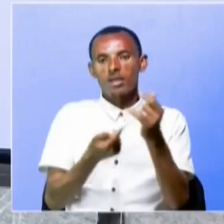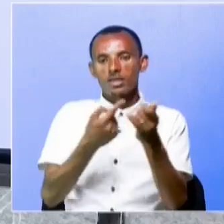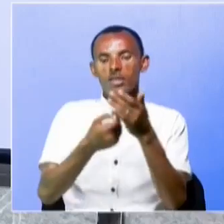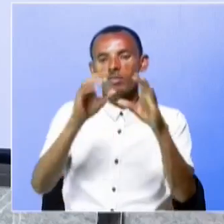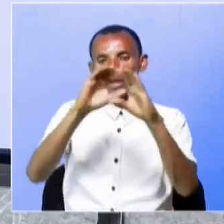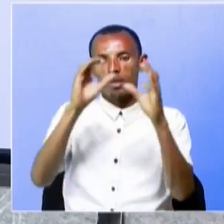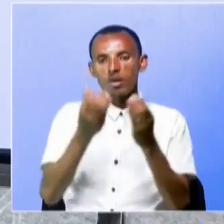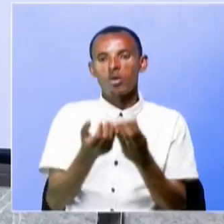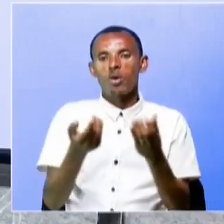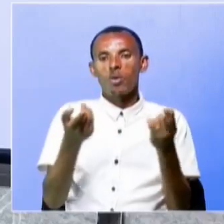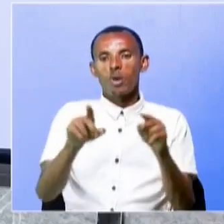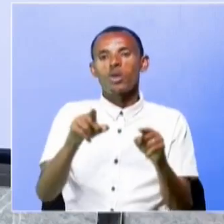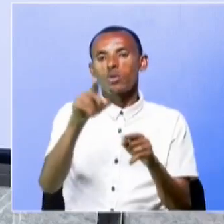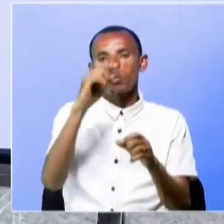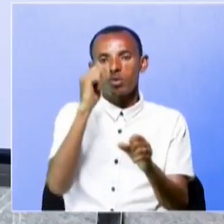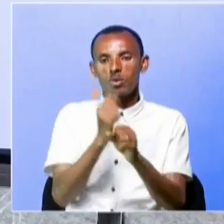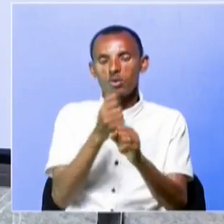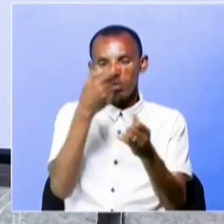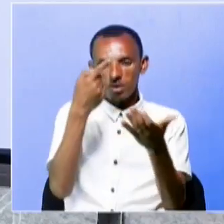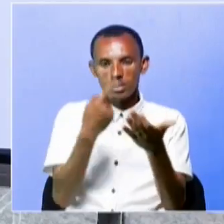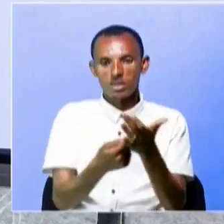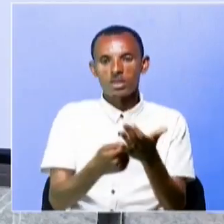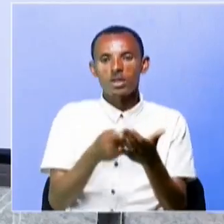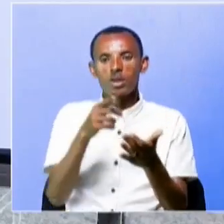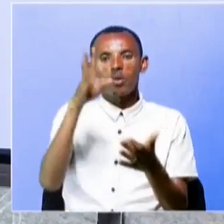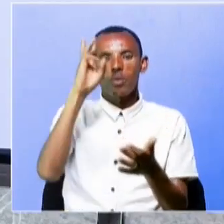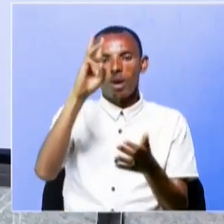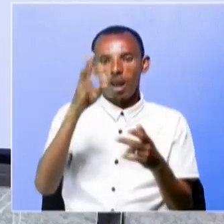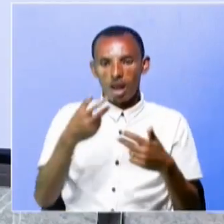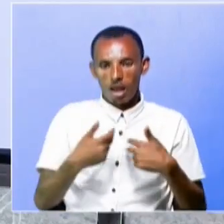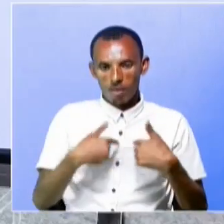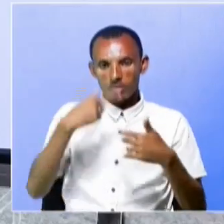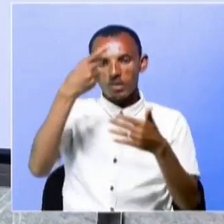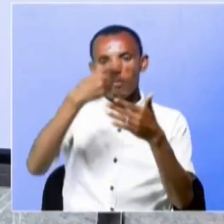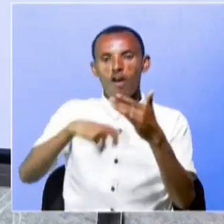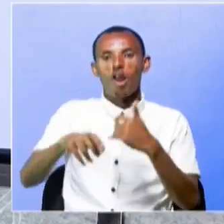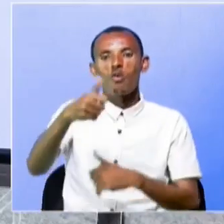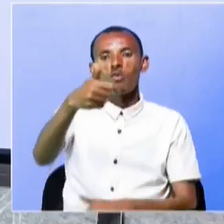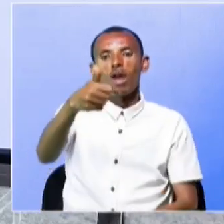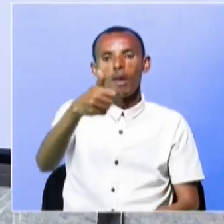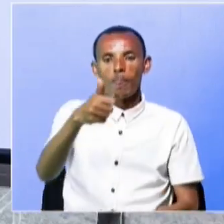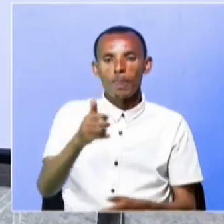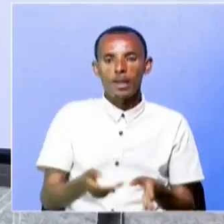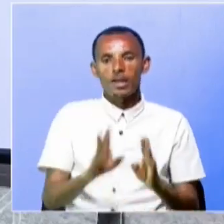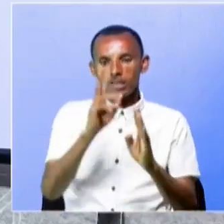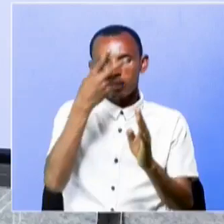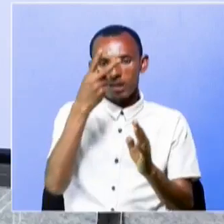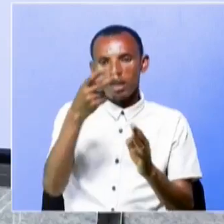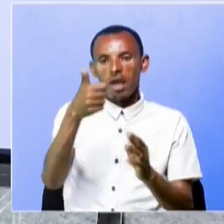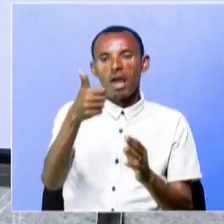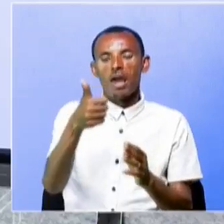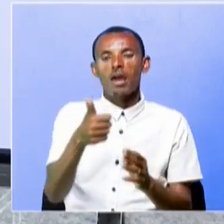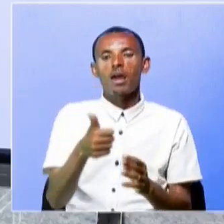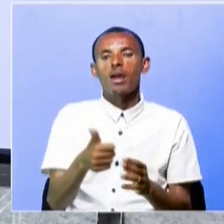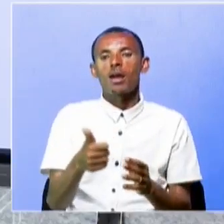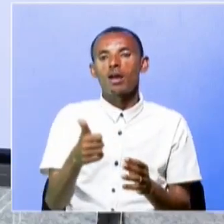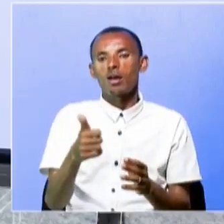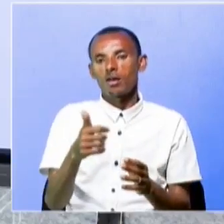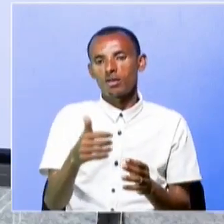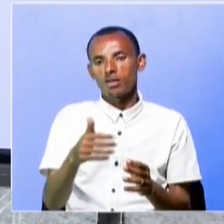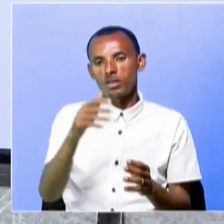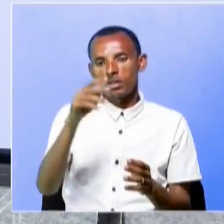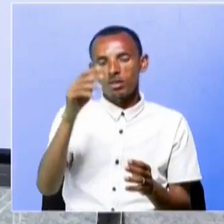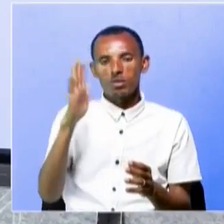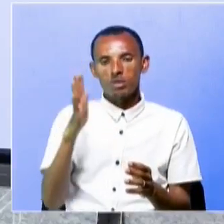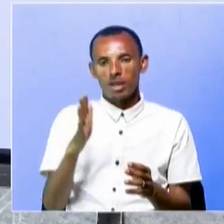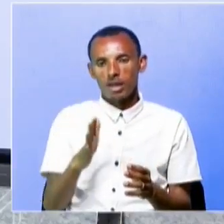So whenever you do this, you will have the value of A. So let's see what A looks like.